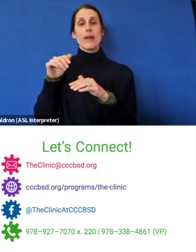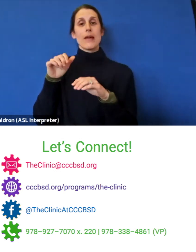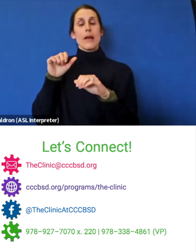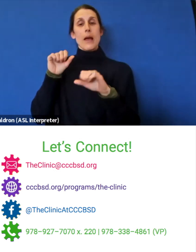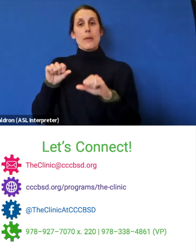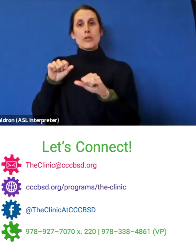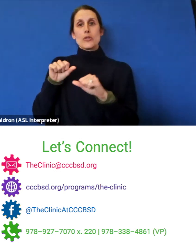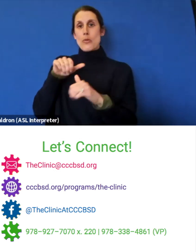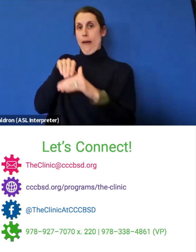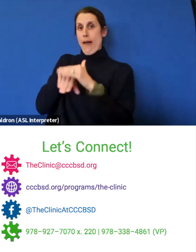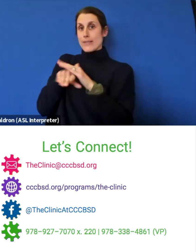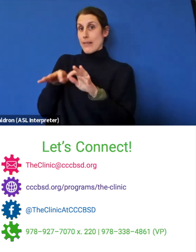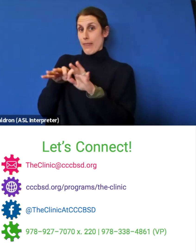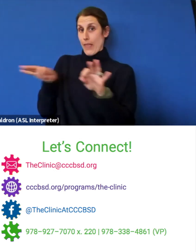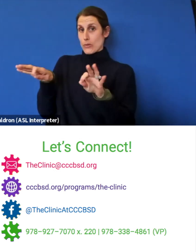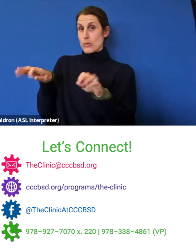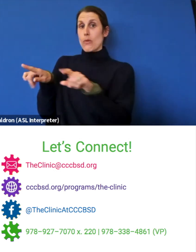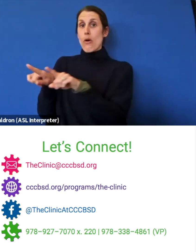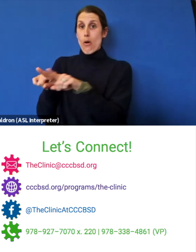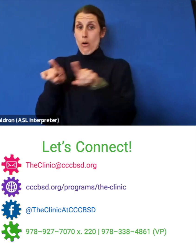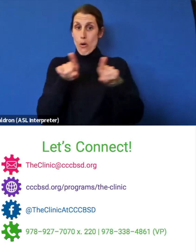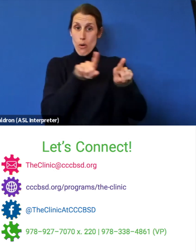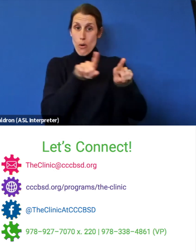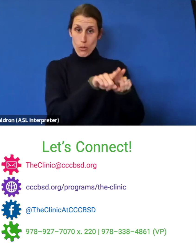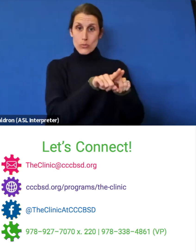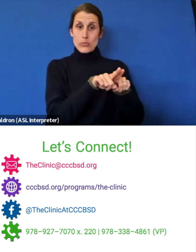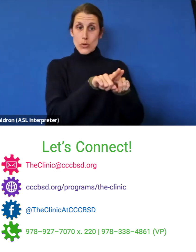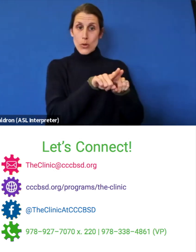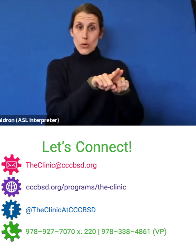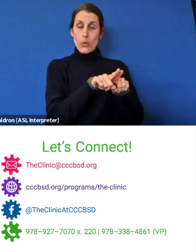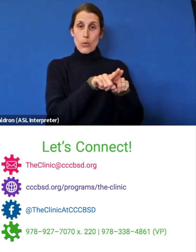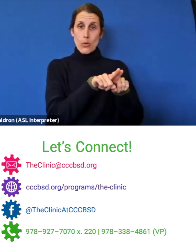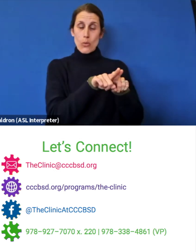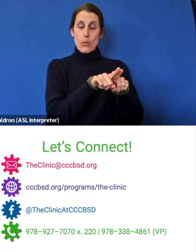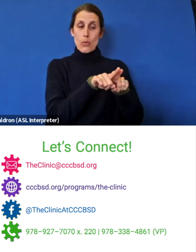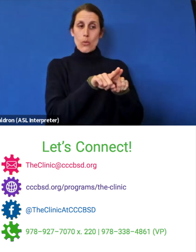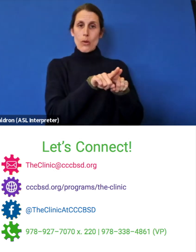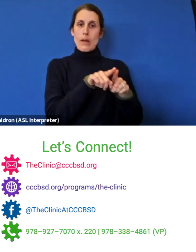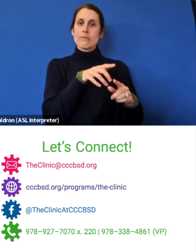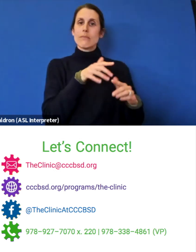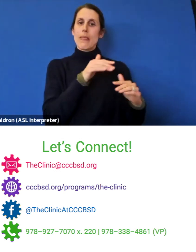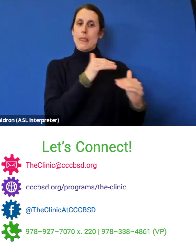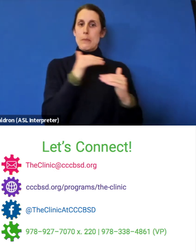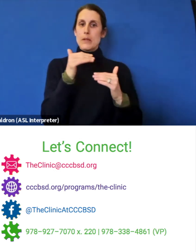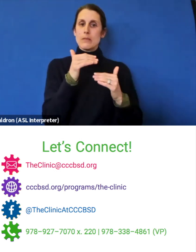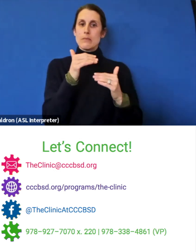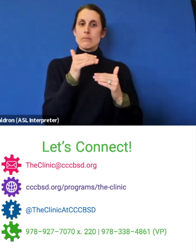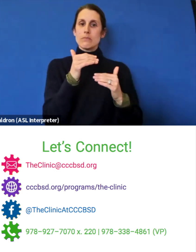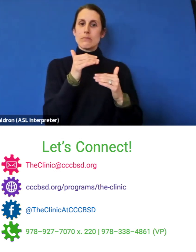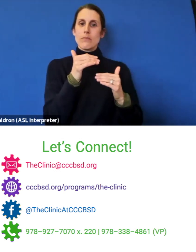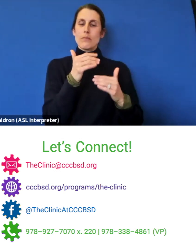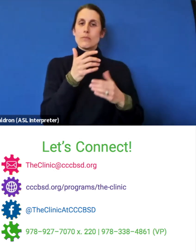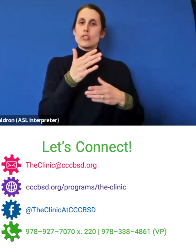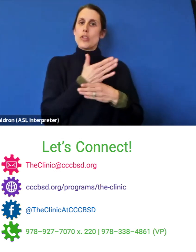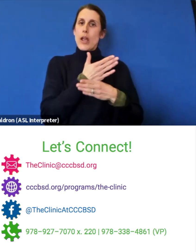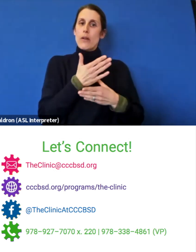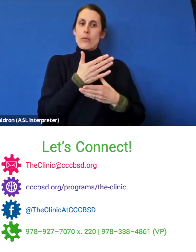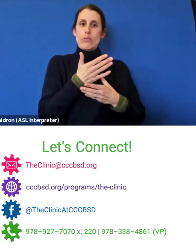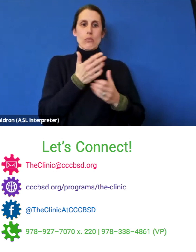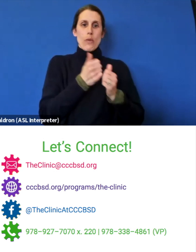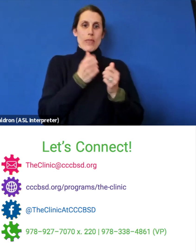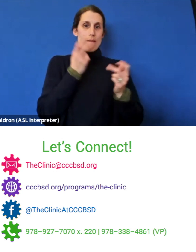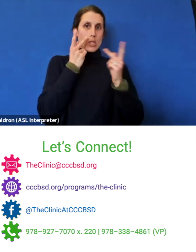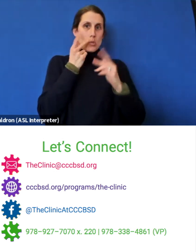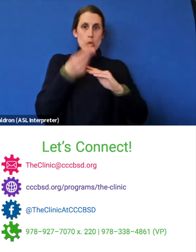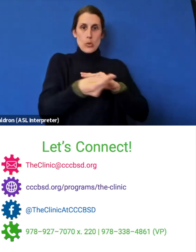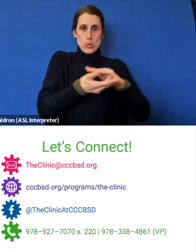also has difficulty at times sharing in visual cues and experiences with others, what are ways we can increase pragmatic skills